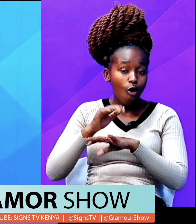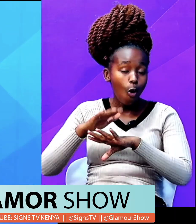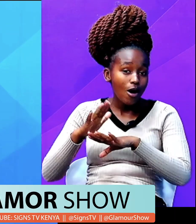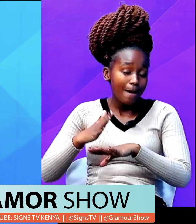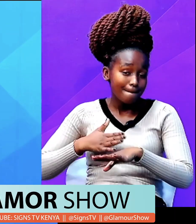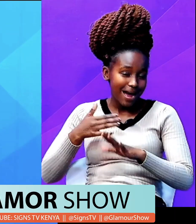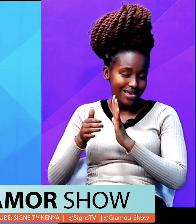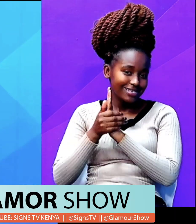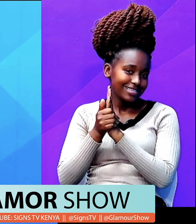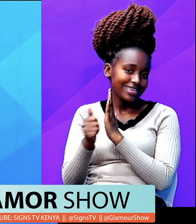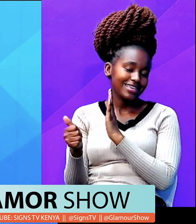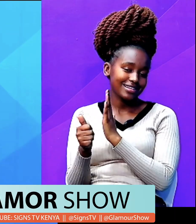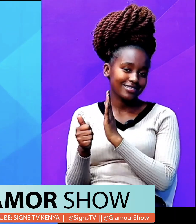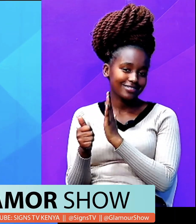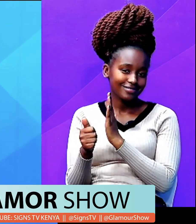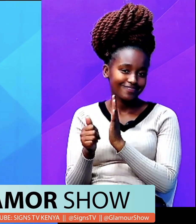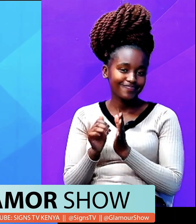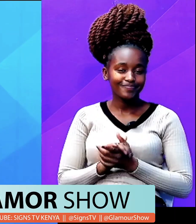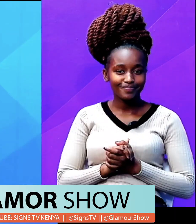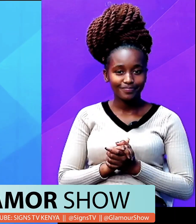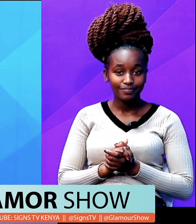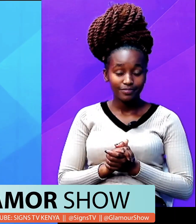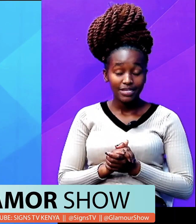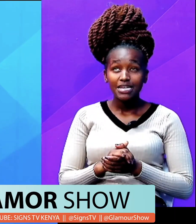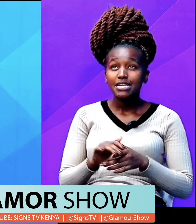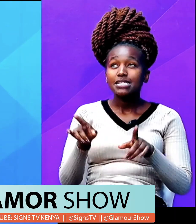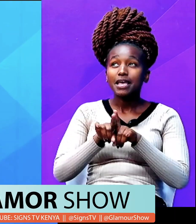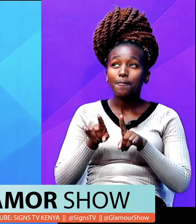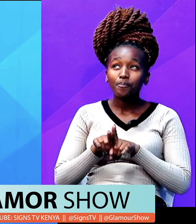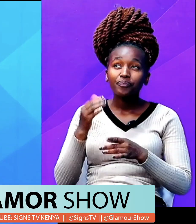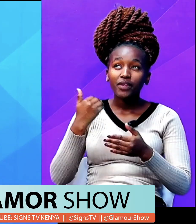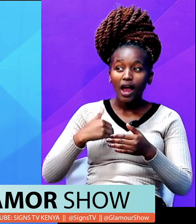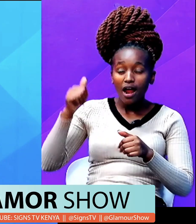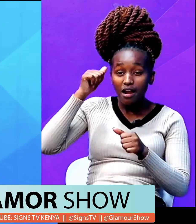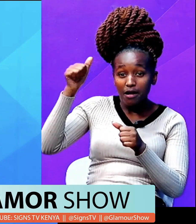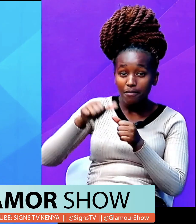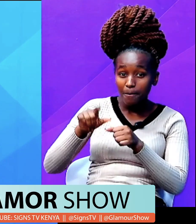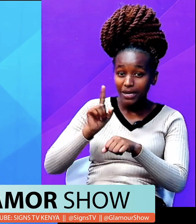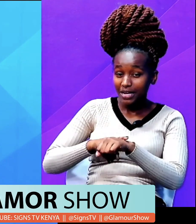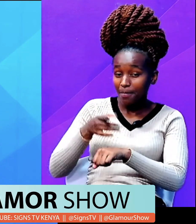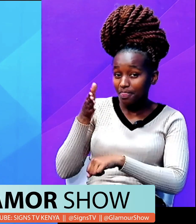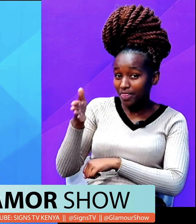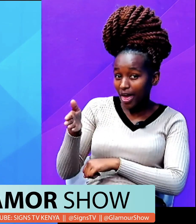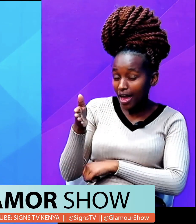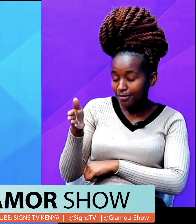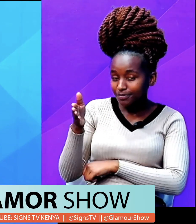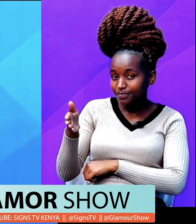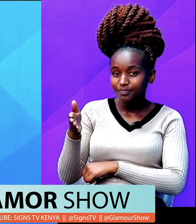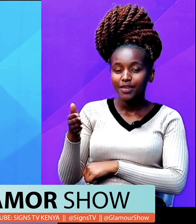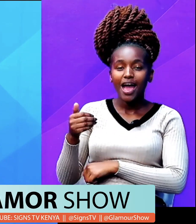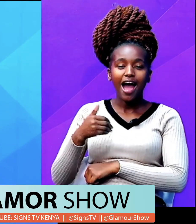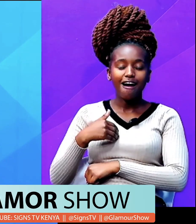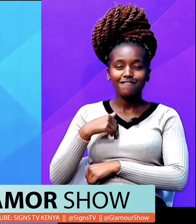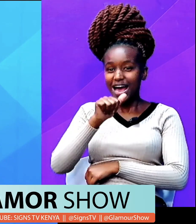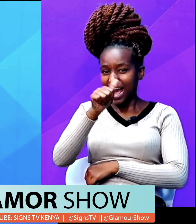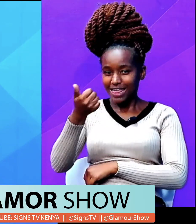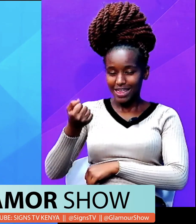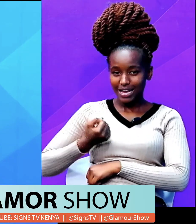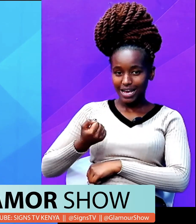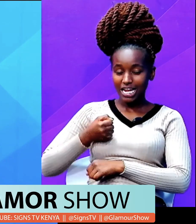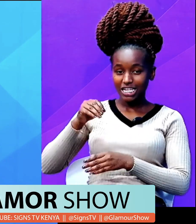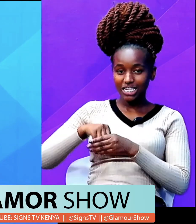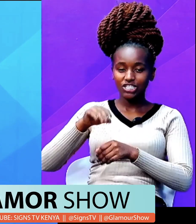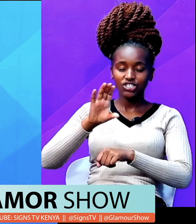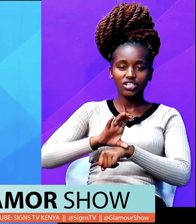this skill. And I remember during that time, there's a lady from our church who came to me and